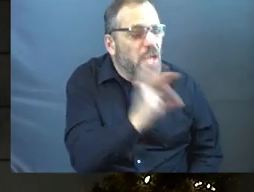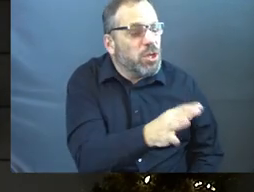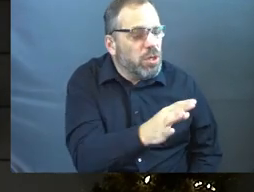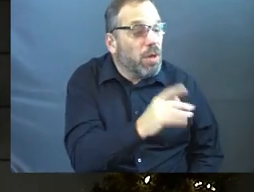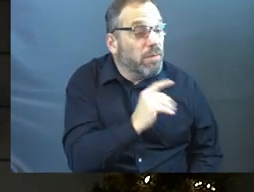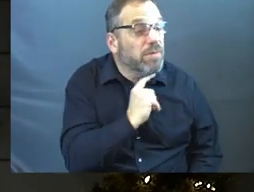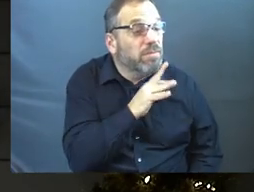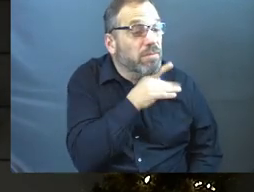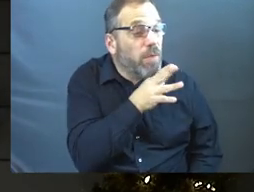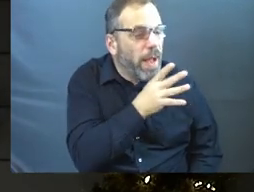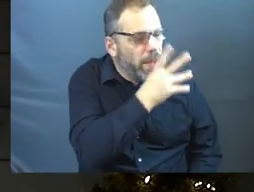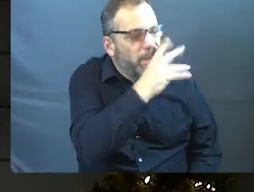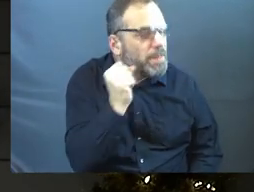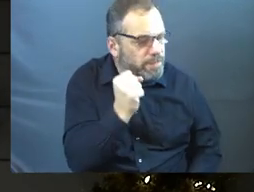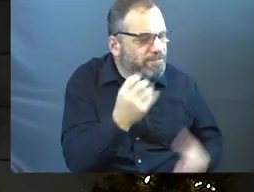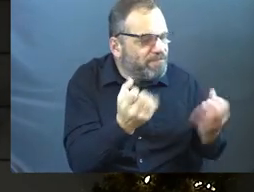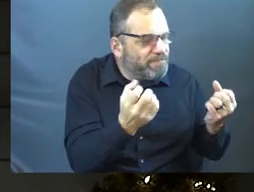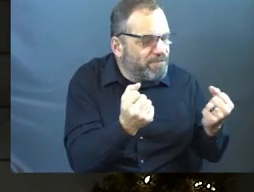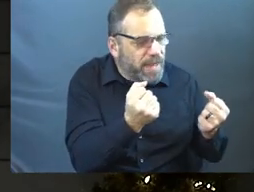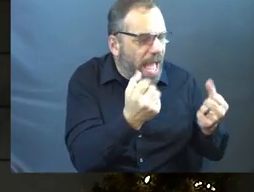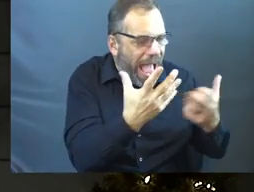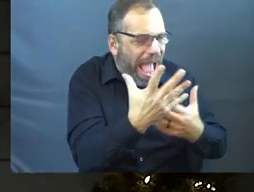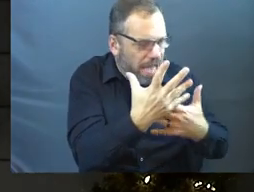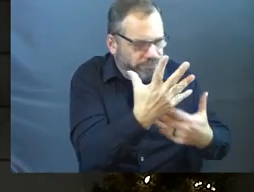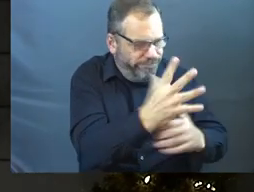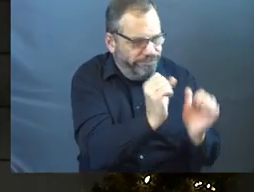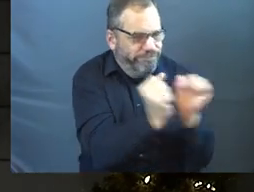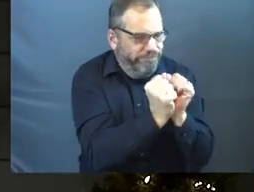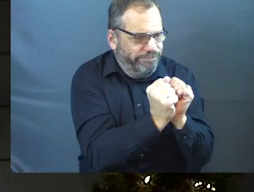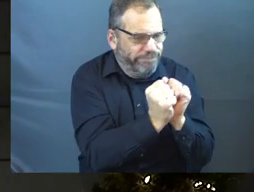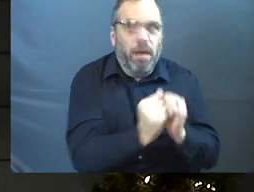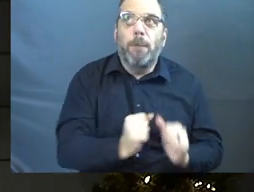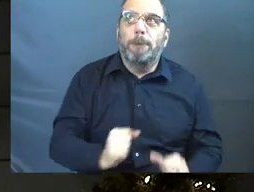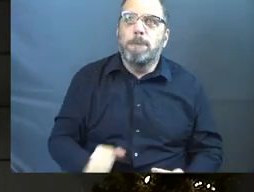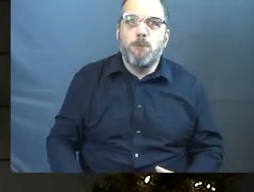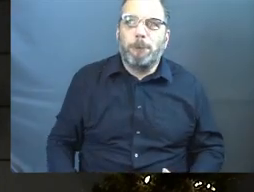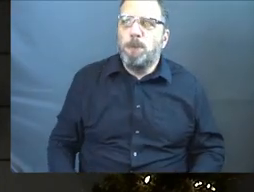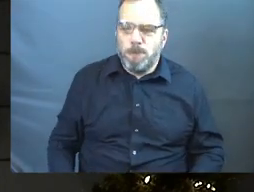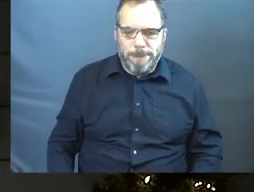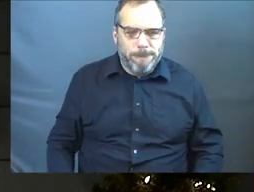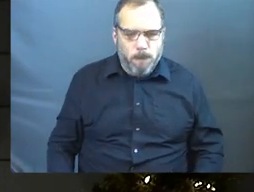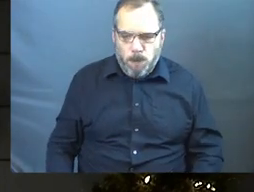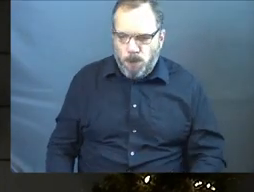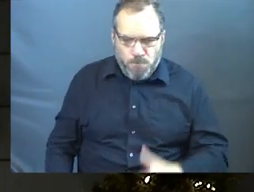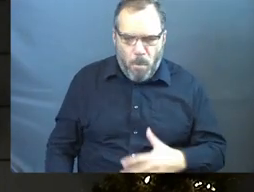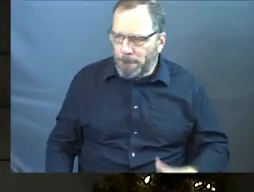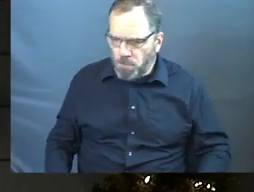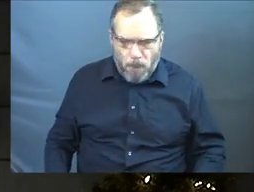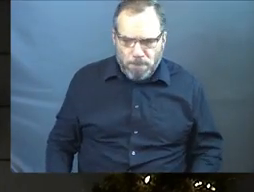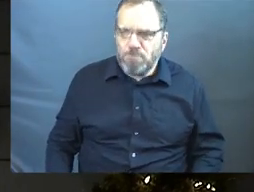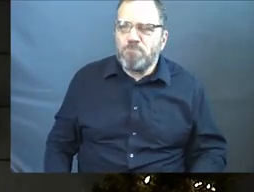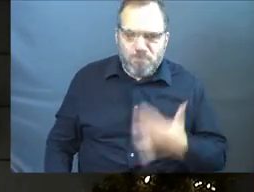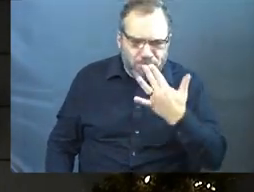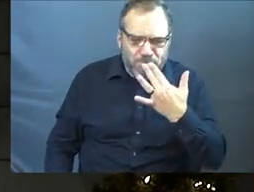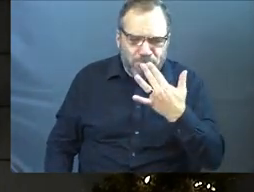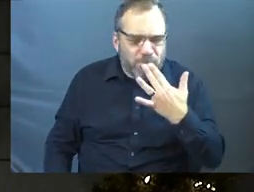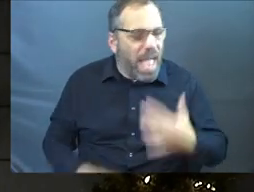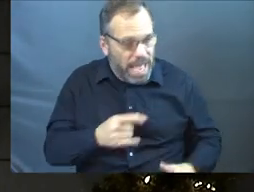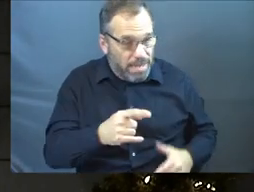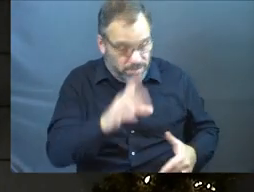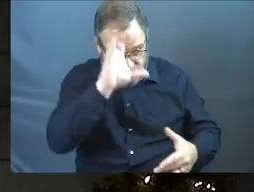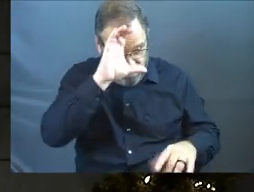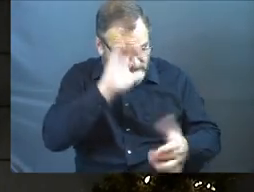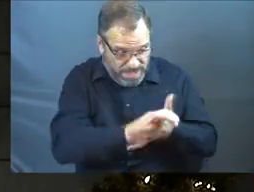take your voice away. And it's literally what he does. He gets, like, reverse silent treatments, Zachariah, and he takes his voice away. And he says, hey, because you're